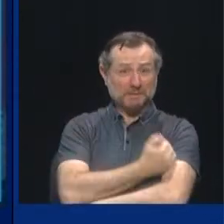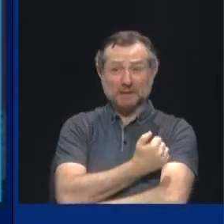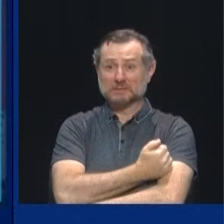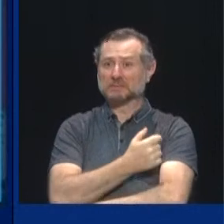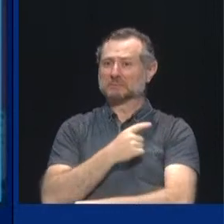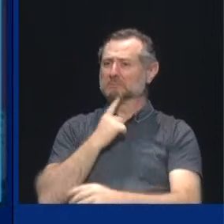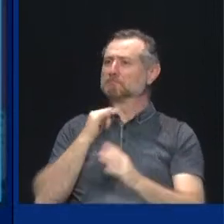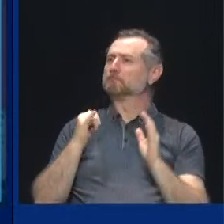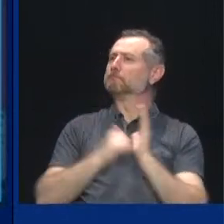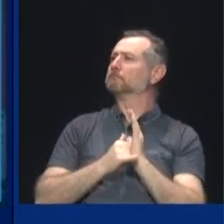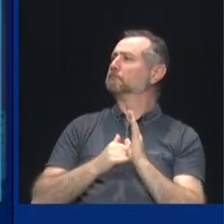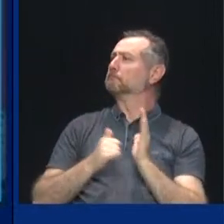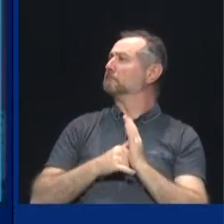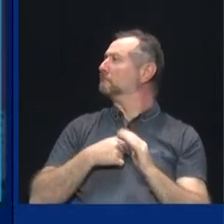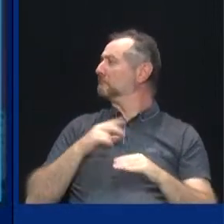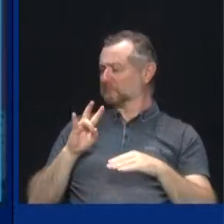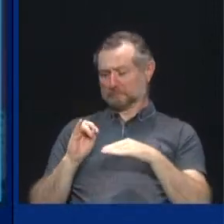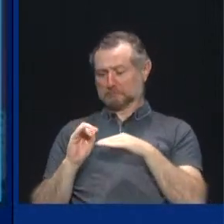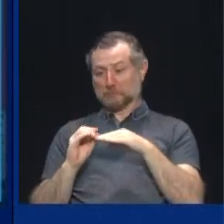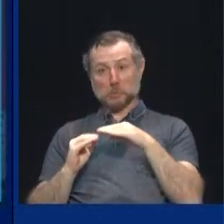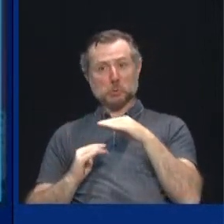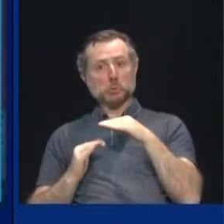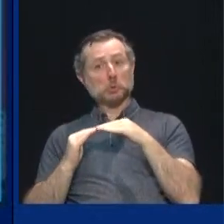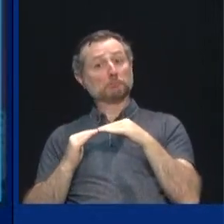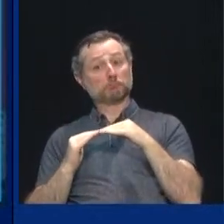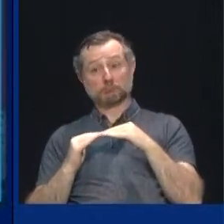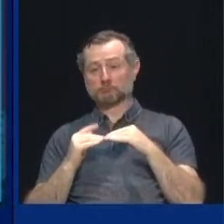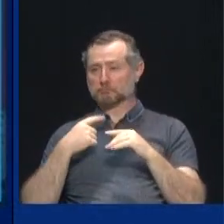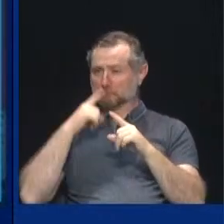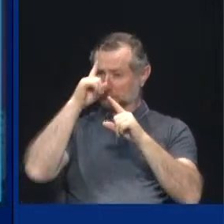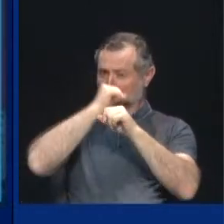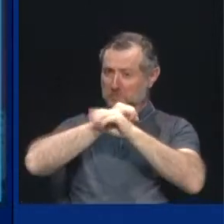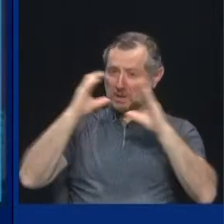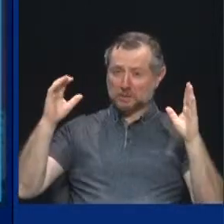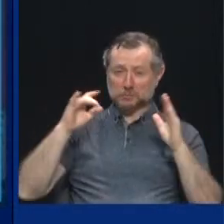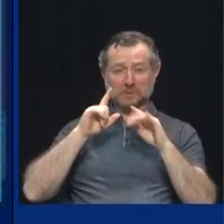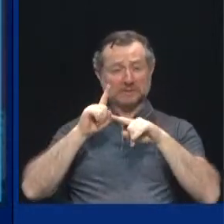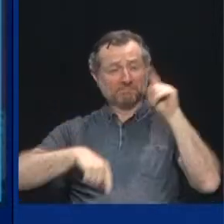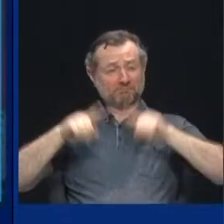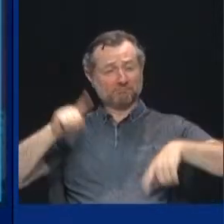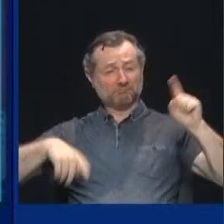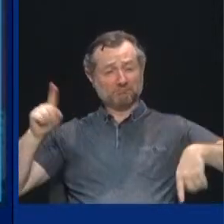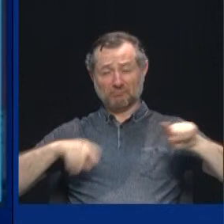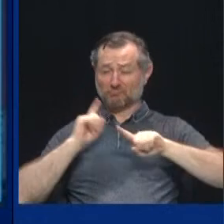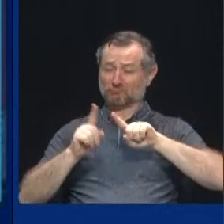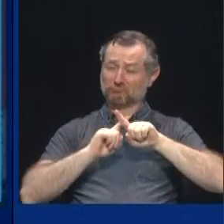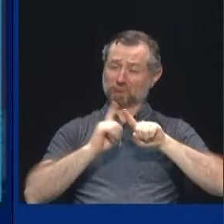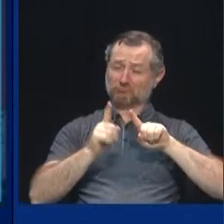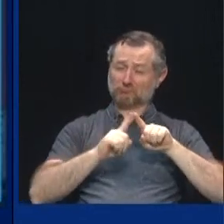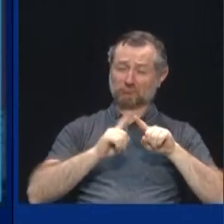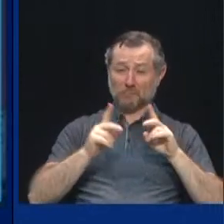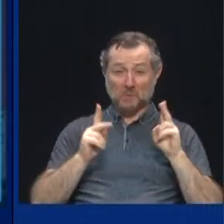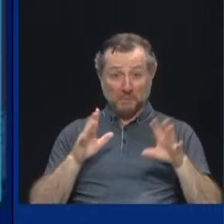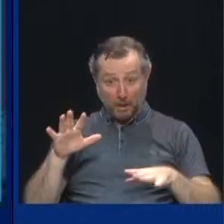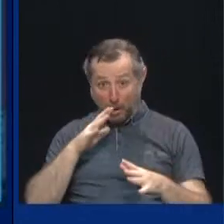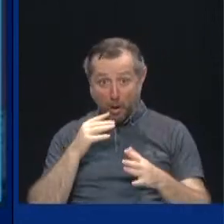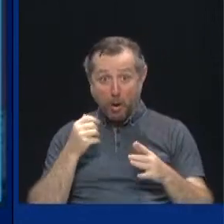impossible, right? The diversity of this state. But we hit the 70%. And we're now up to